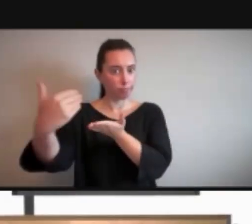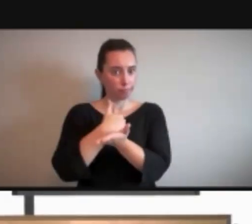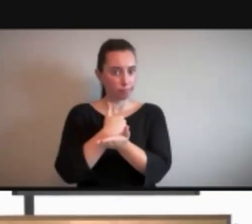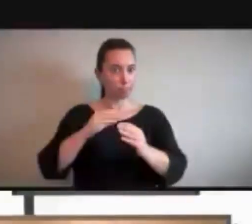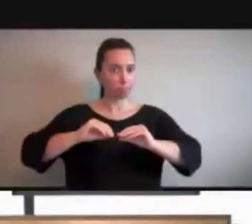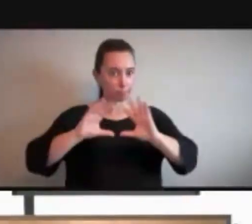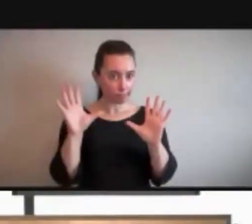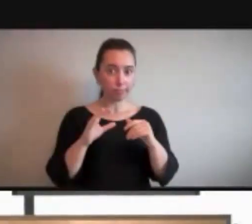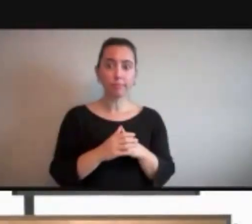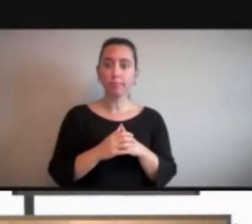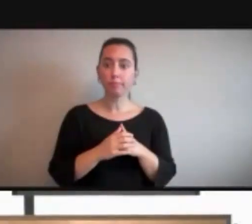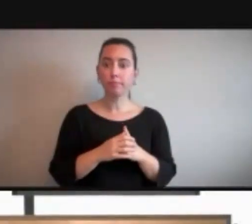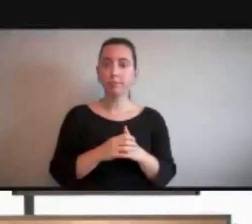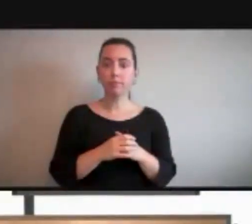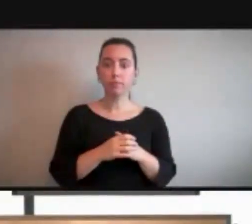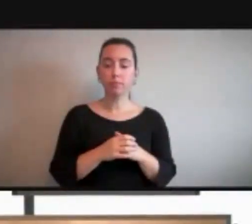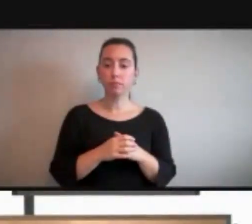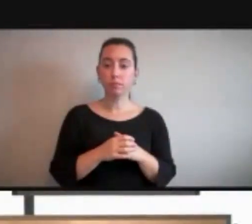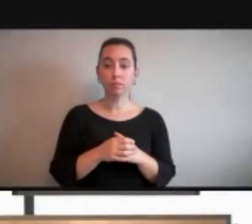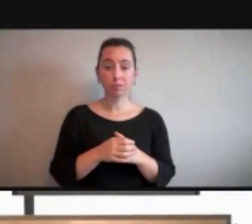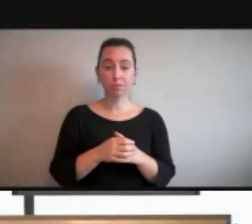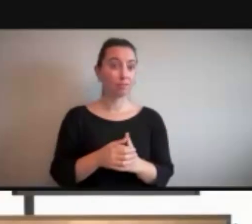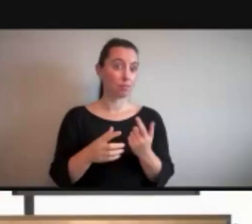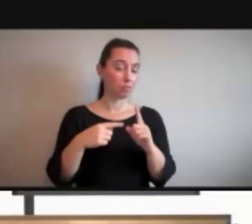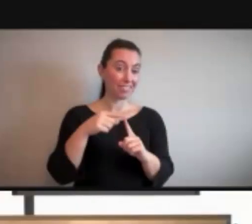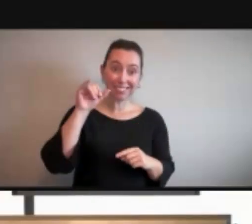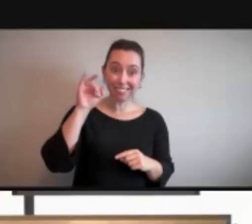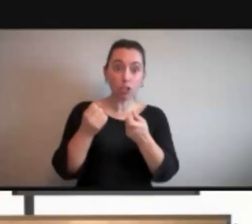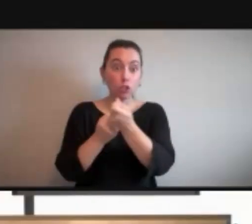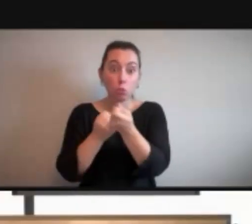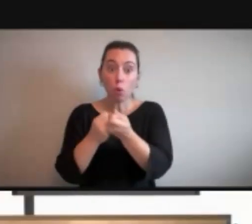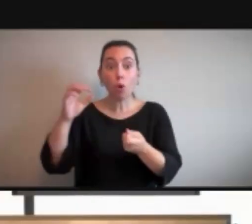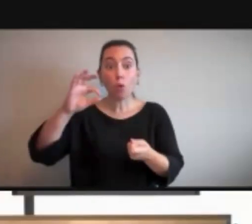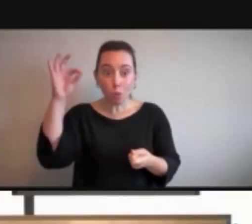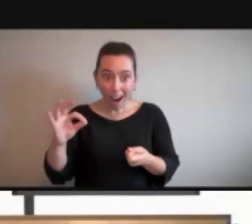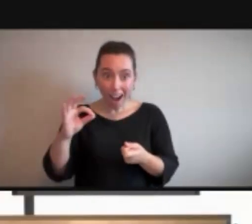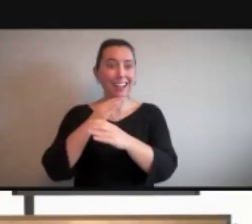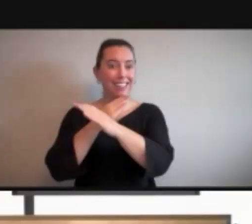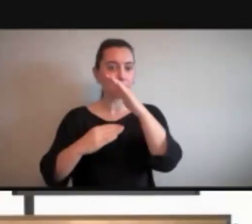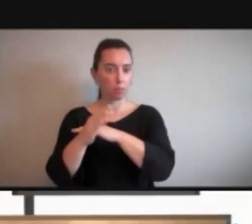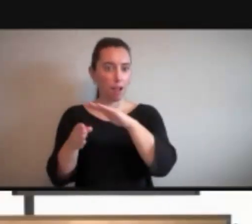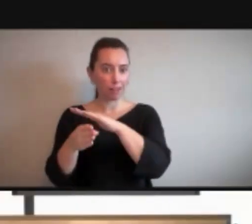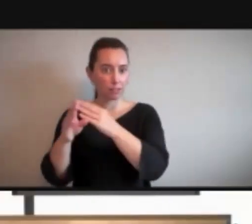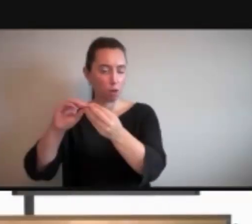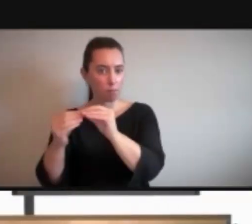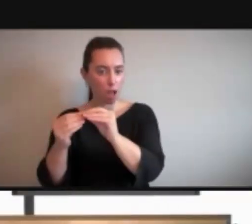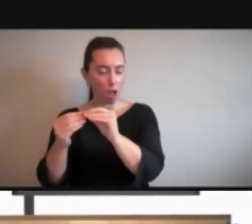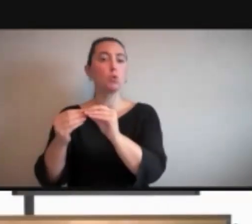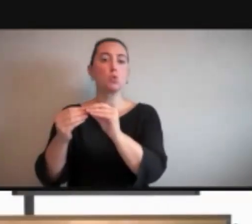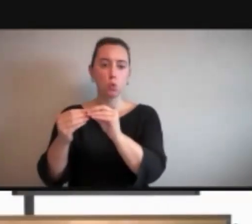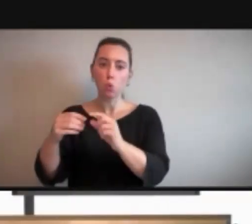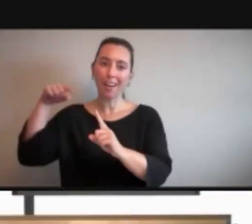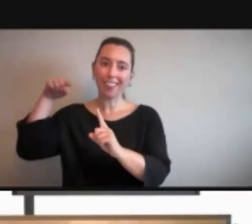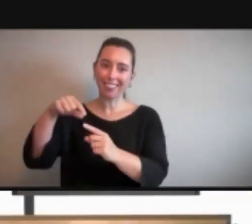And if issues related to accessibility or disability might be, it can be argued that they are